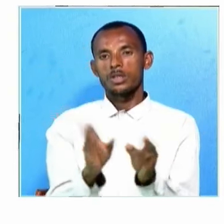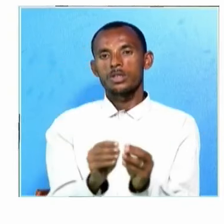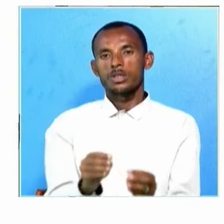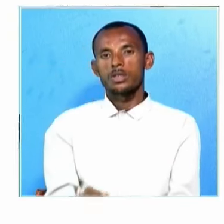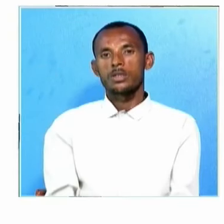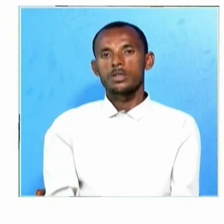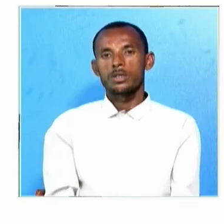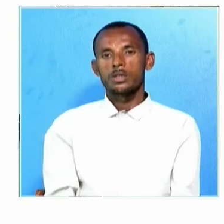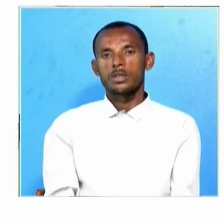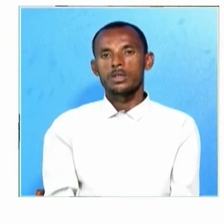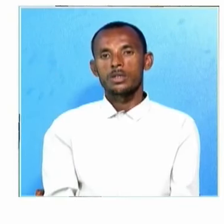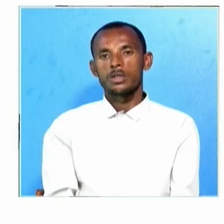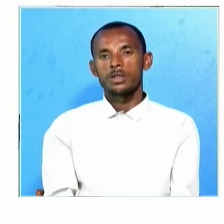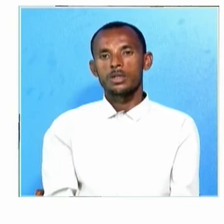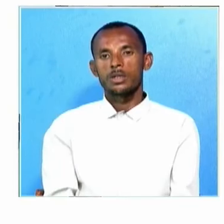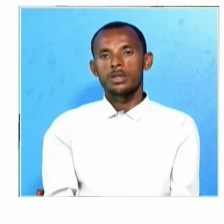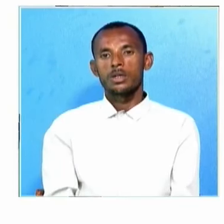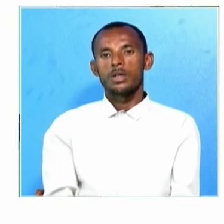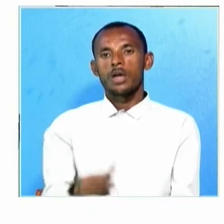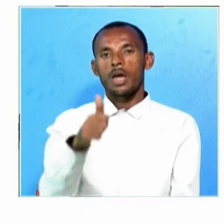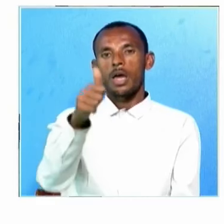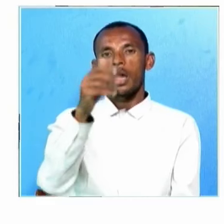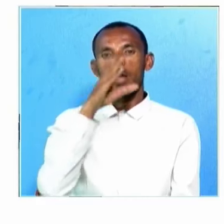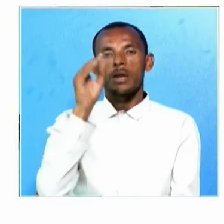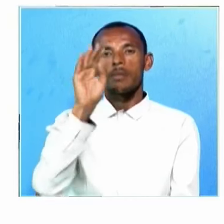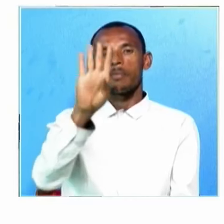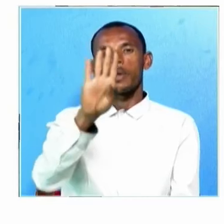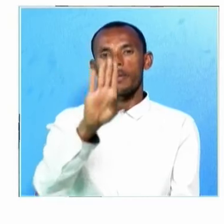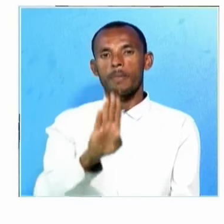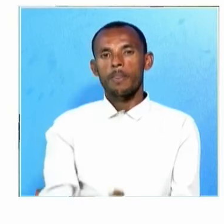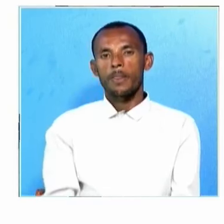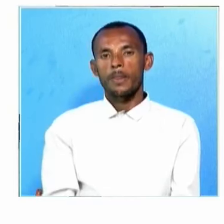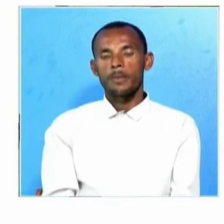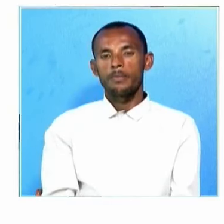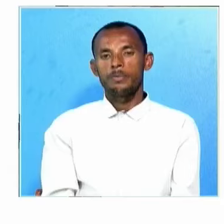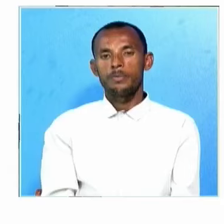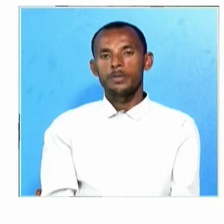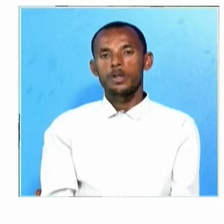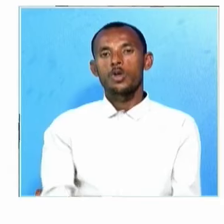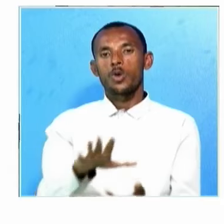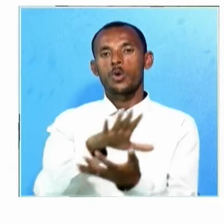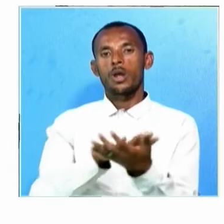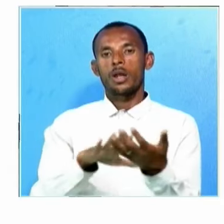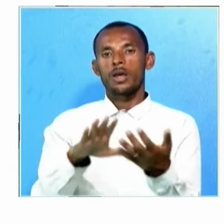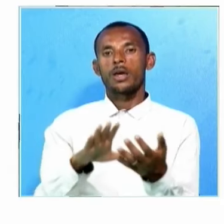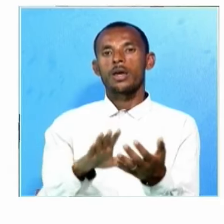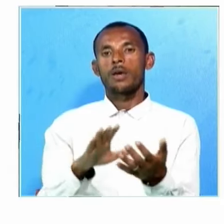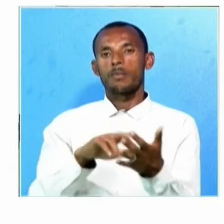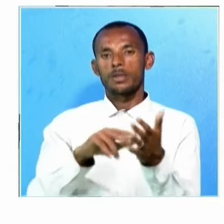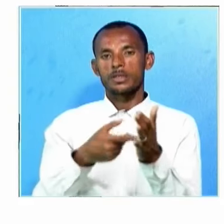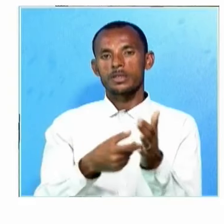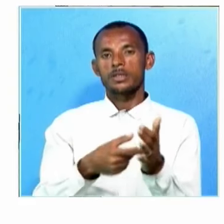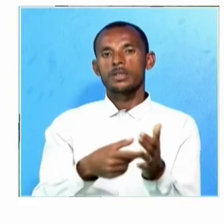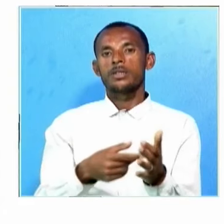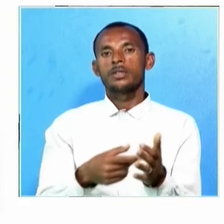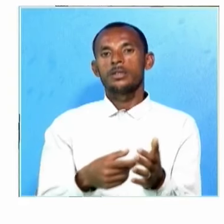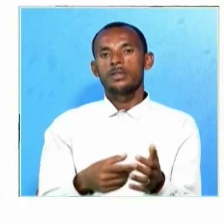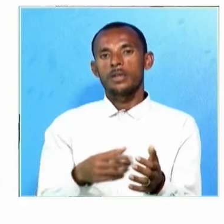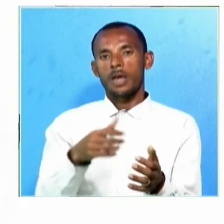Two sets A and B is denoted by